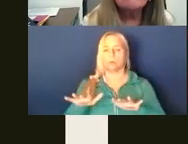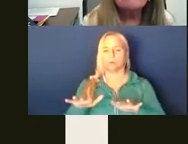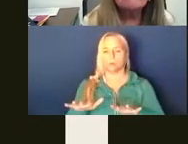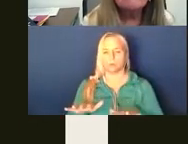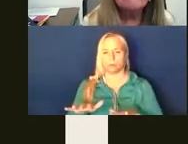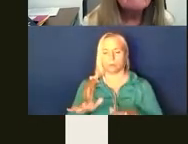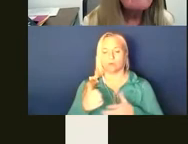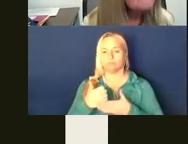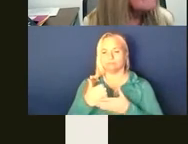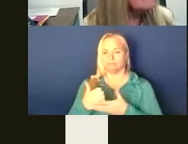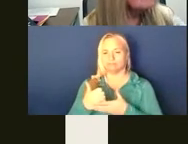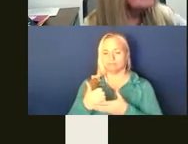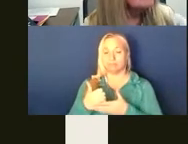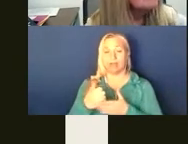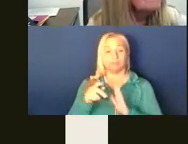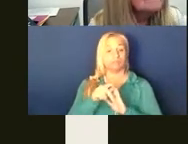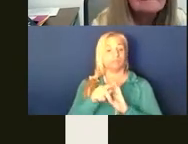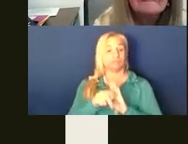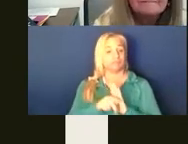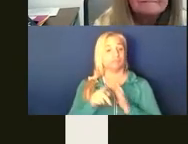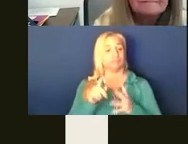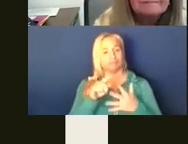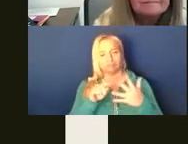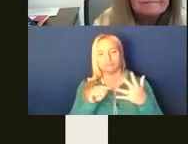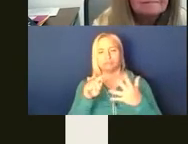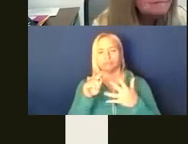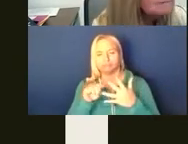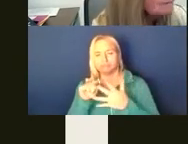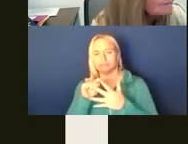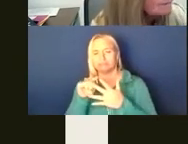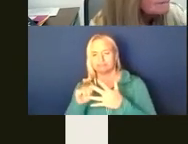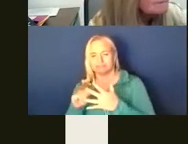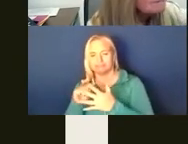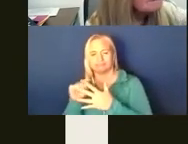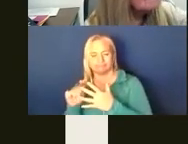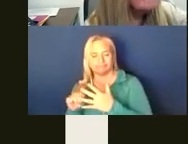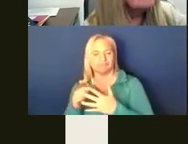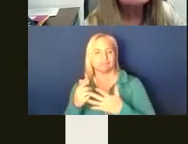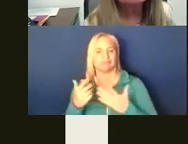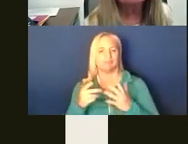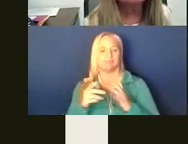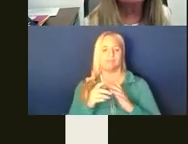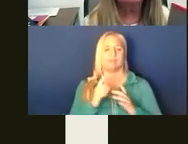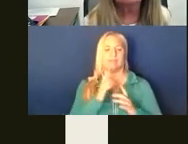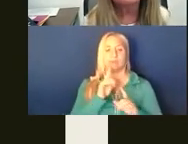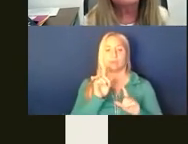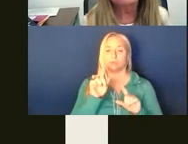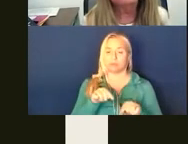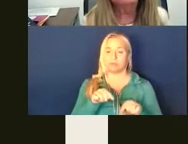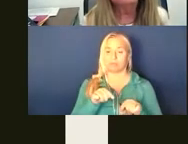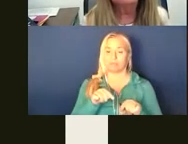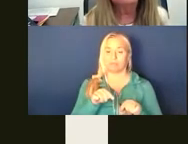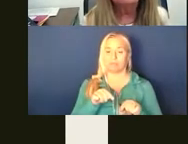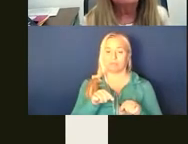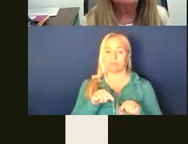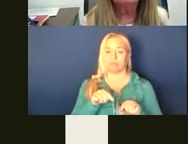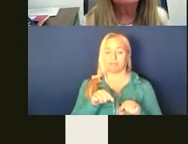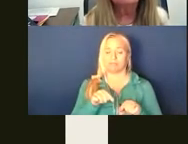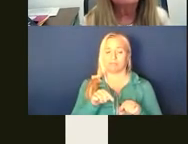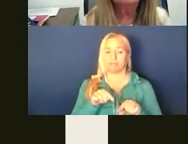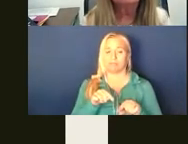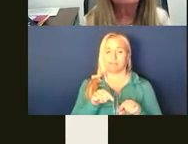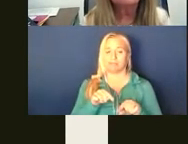And then they followed this protocol. As you will see with this protocol here, there is a response that can be given